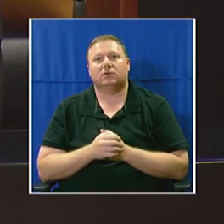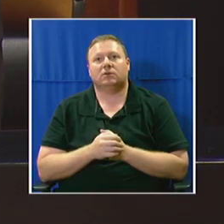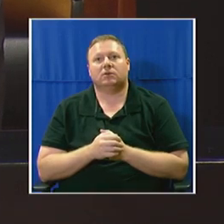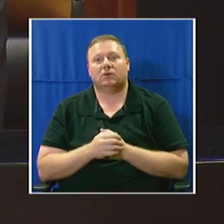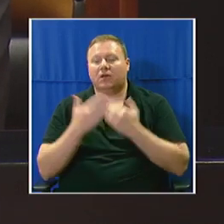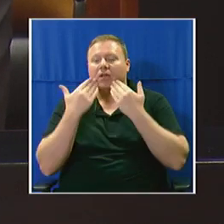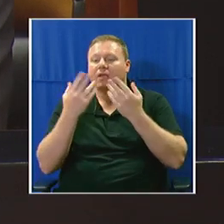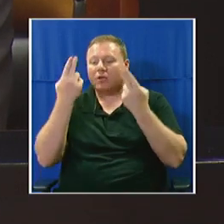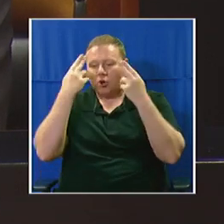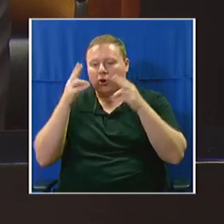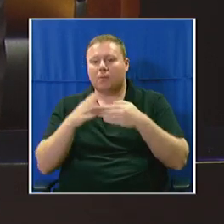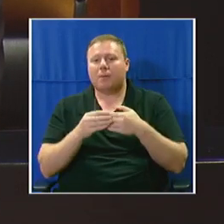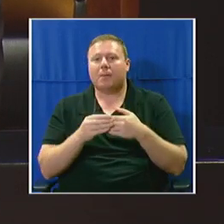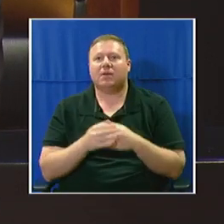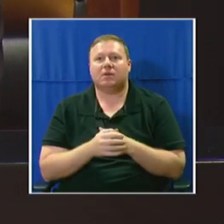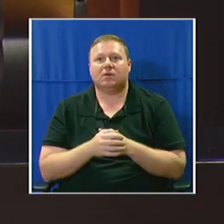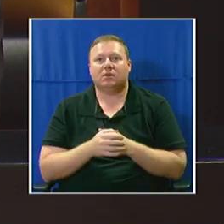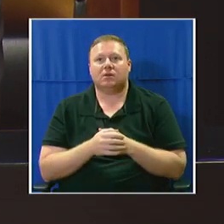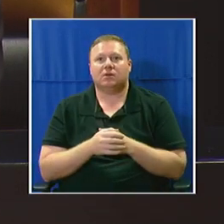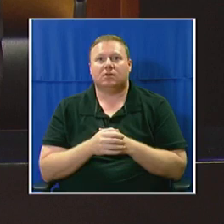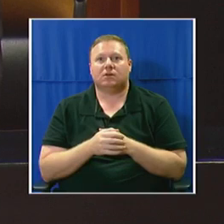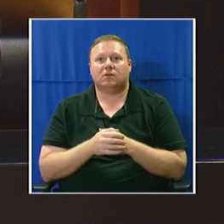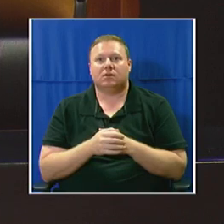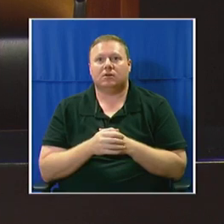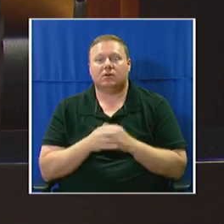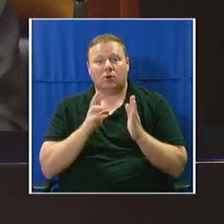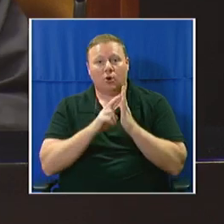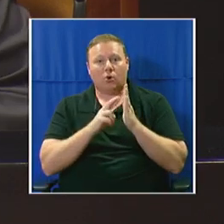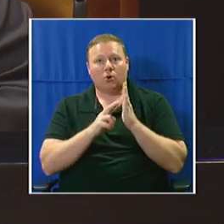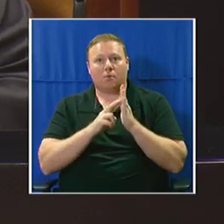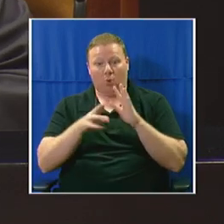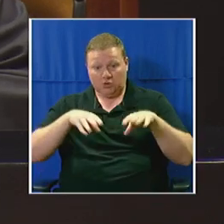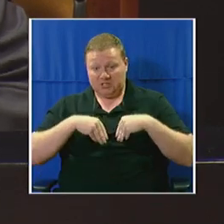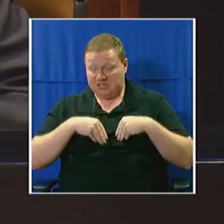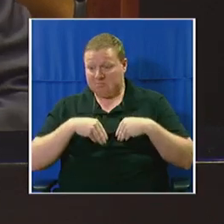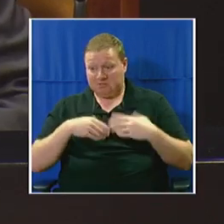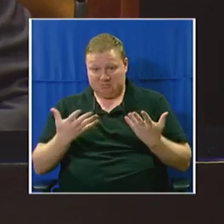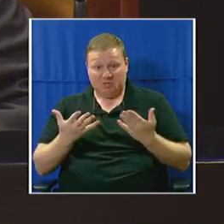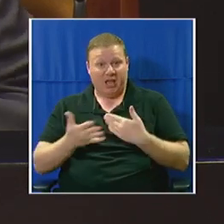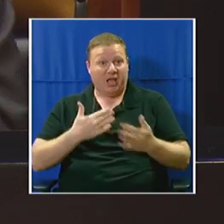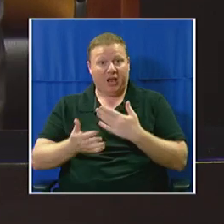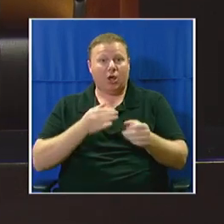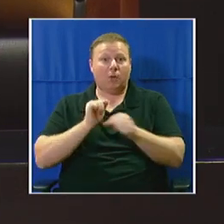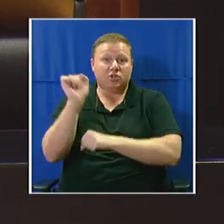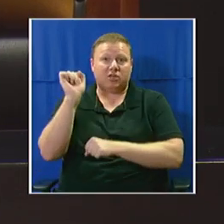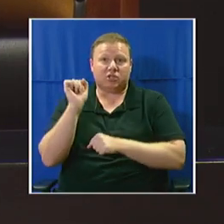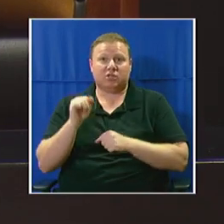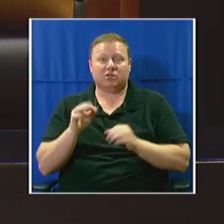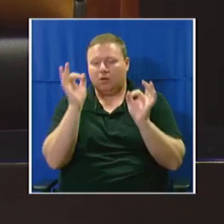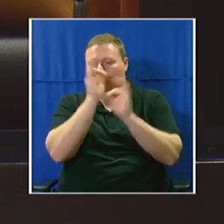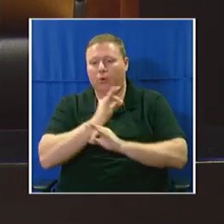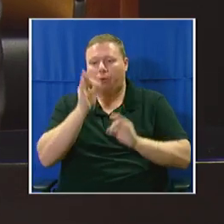stable we support the report for a non restoration of both The Advocates thank you very